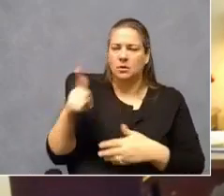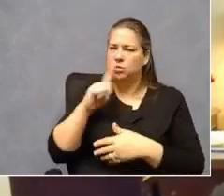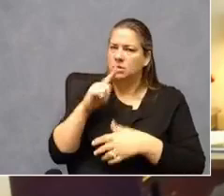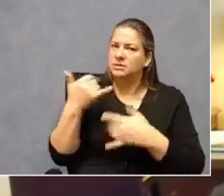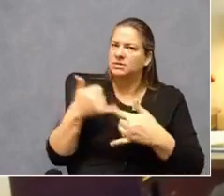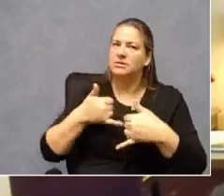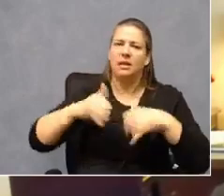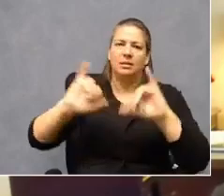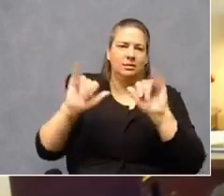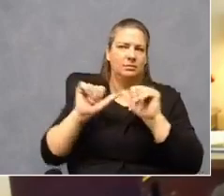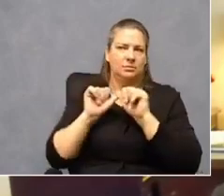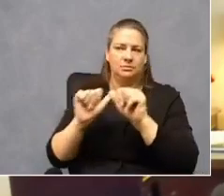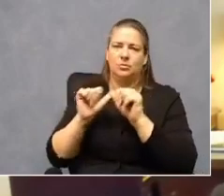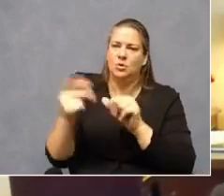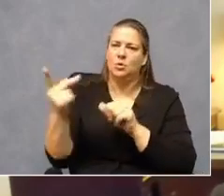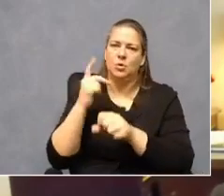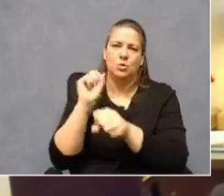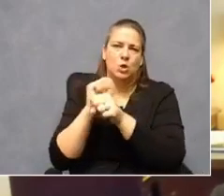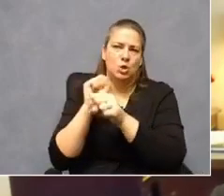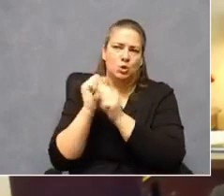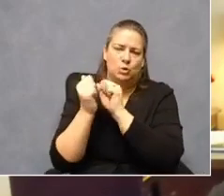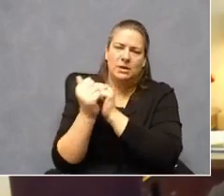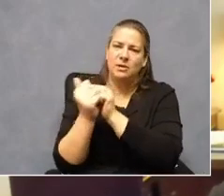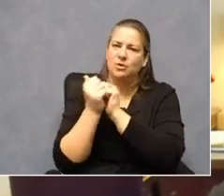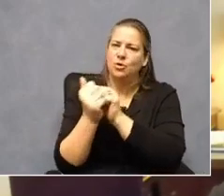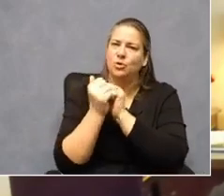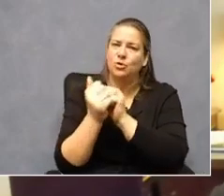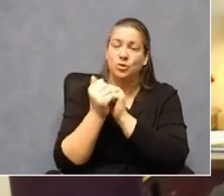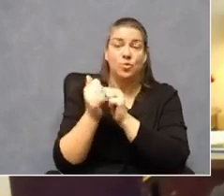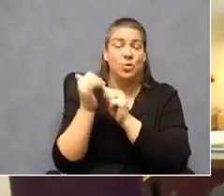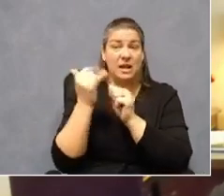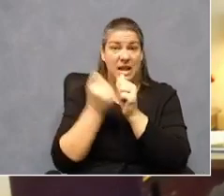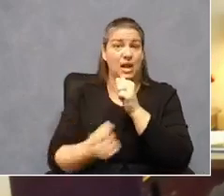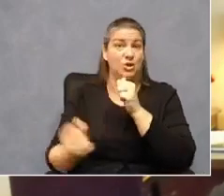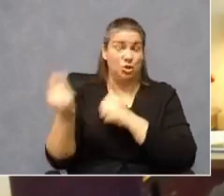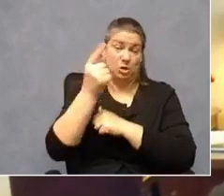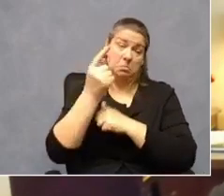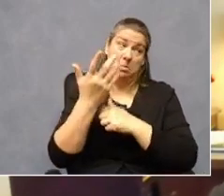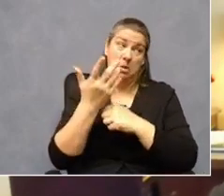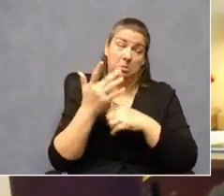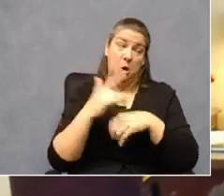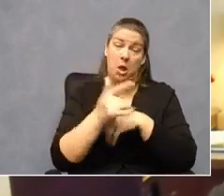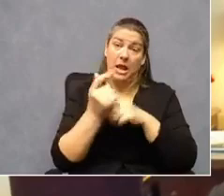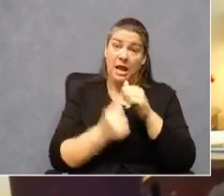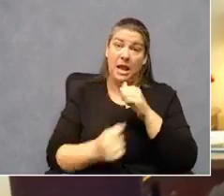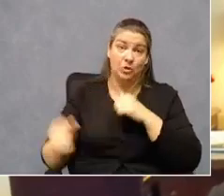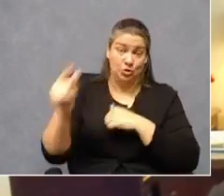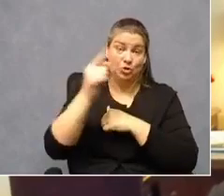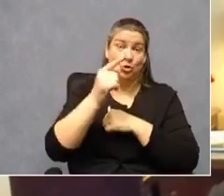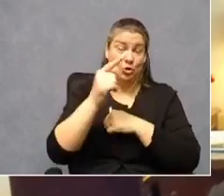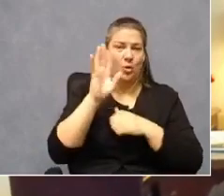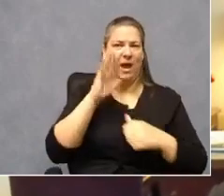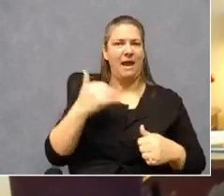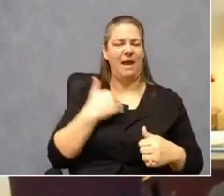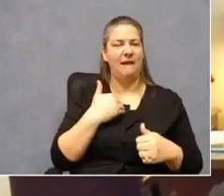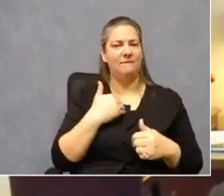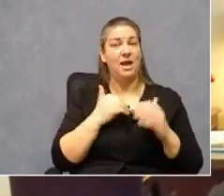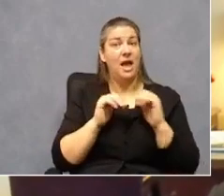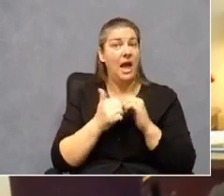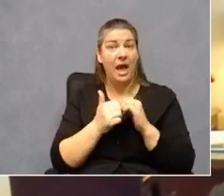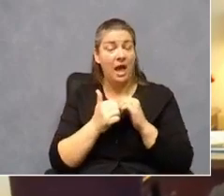to work on, beginning next year, hopefully very early next year, a virtual way